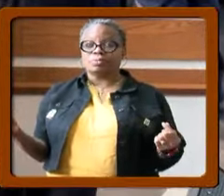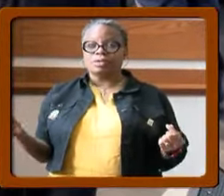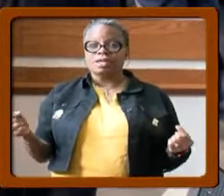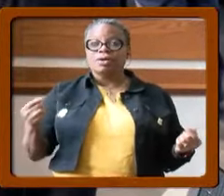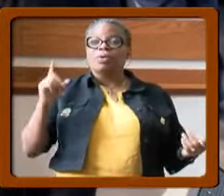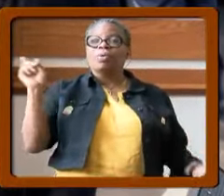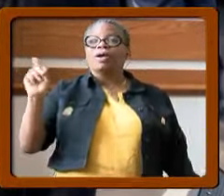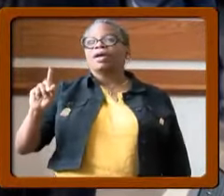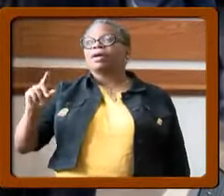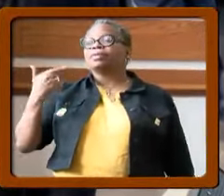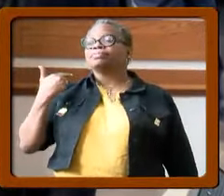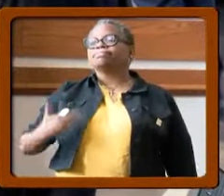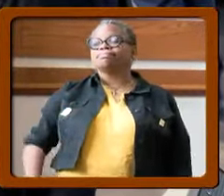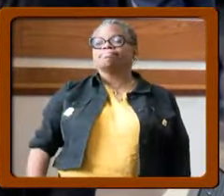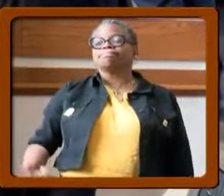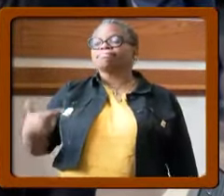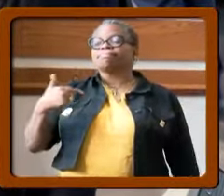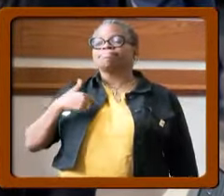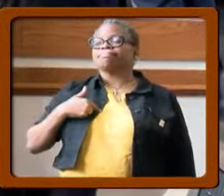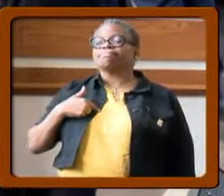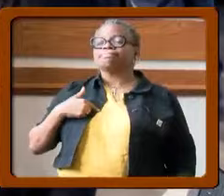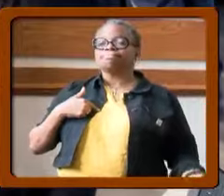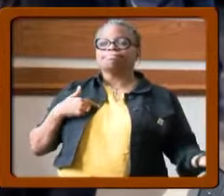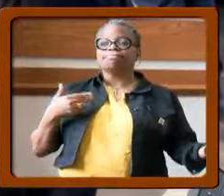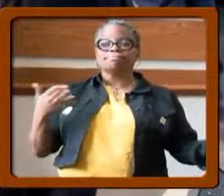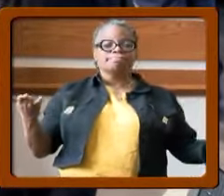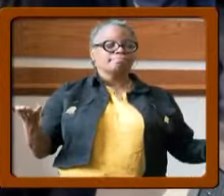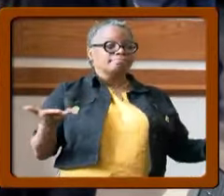Welcome. Where would welcome. I